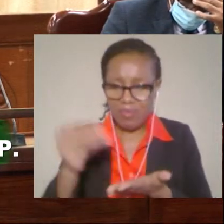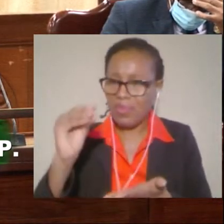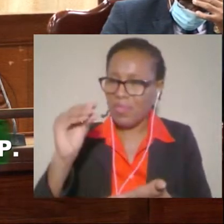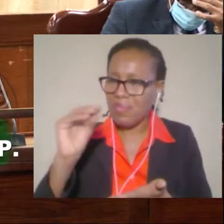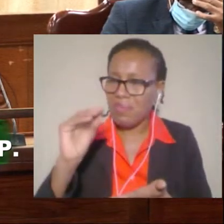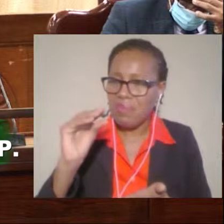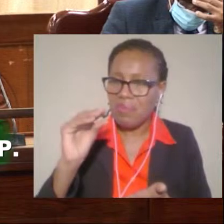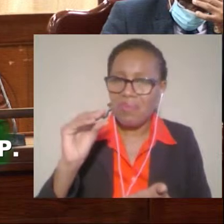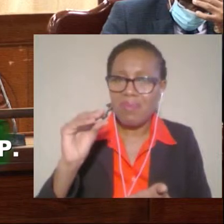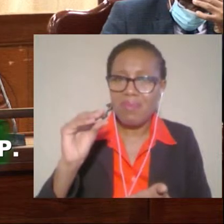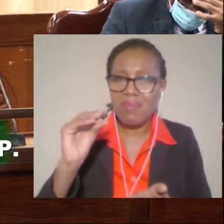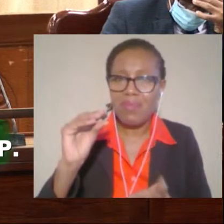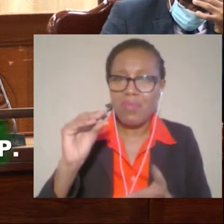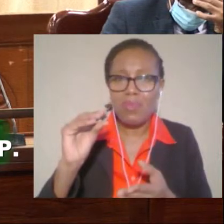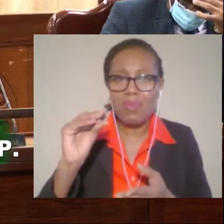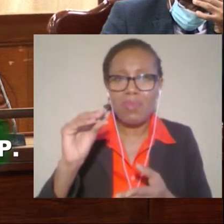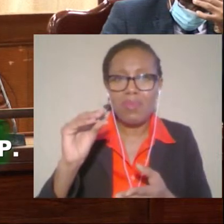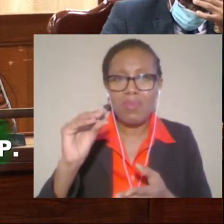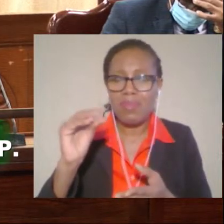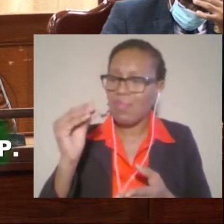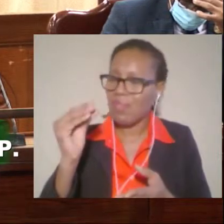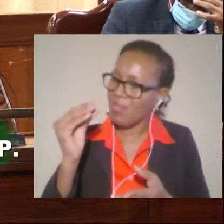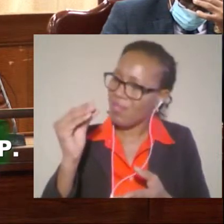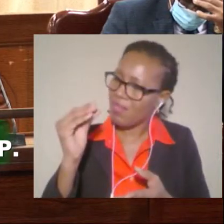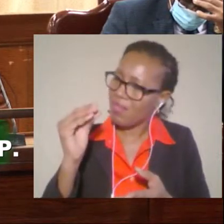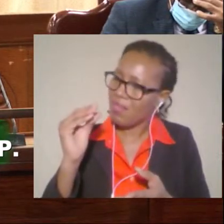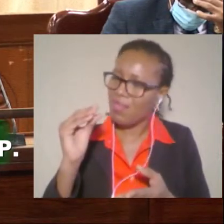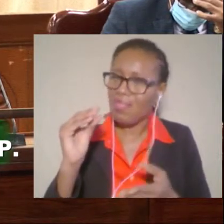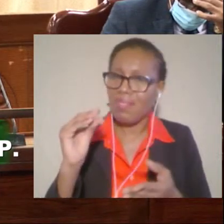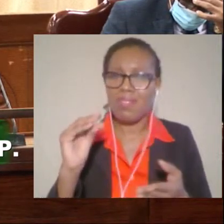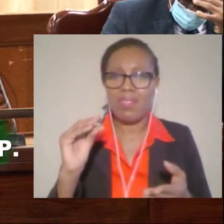You're working for less that enables you to have